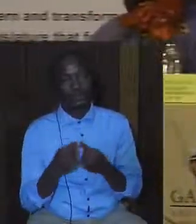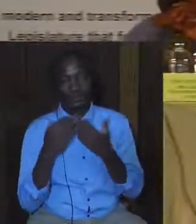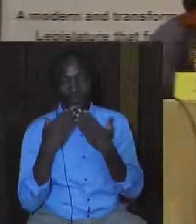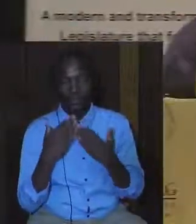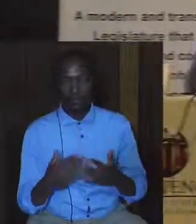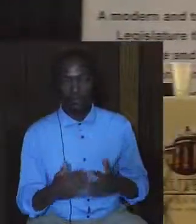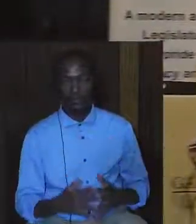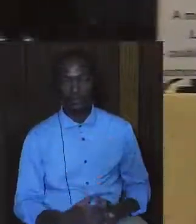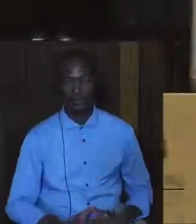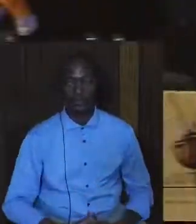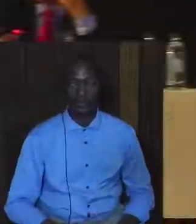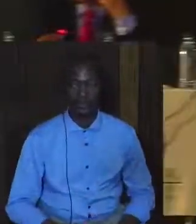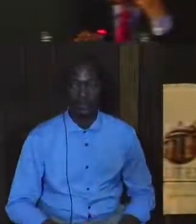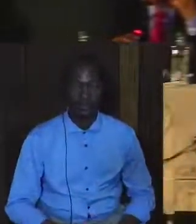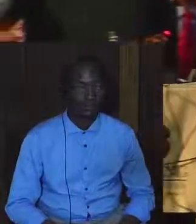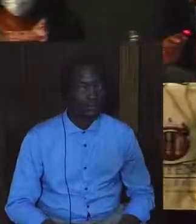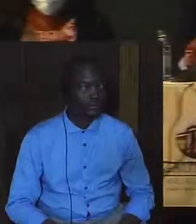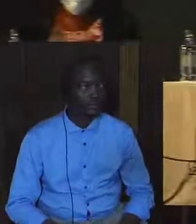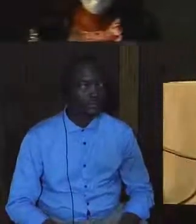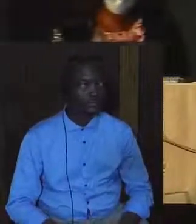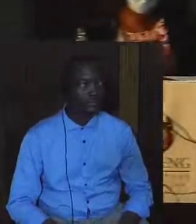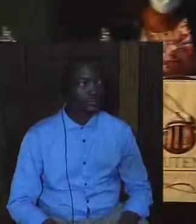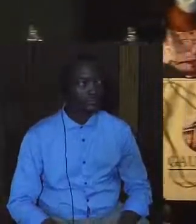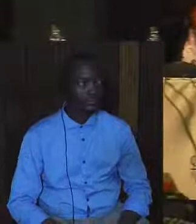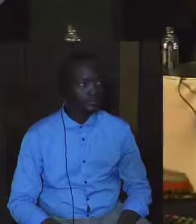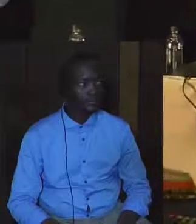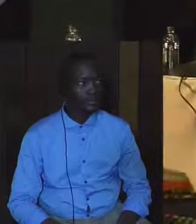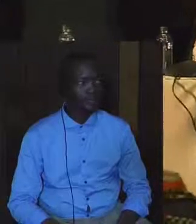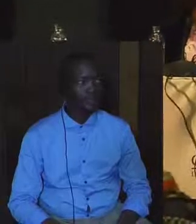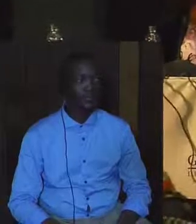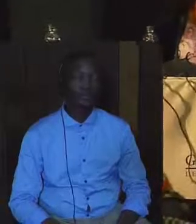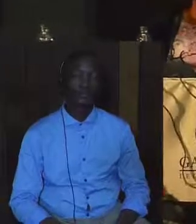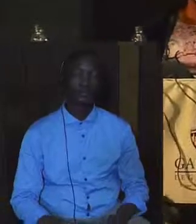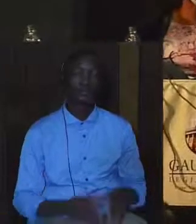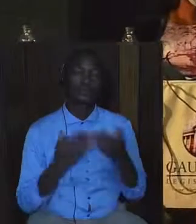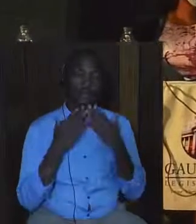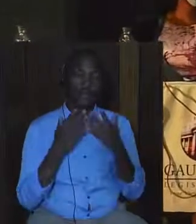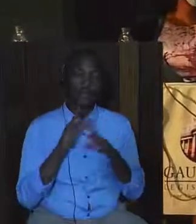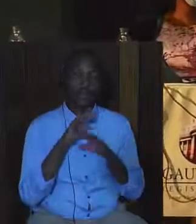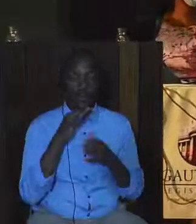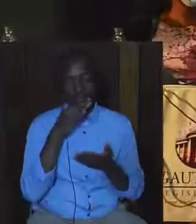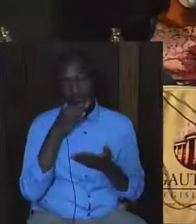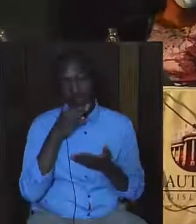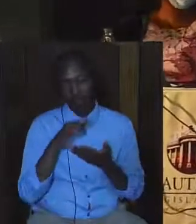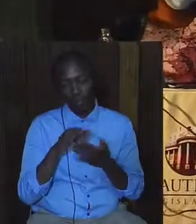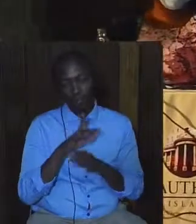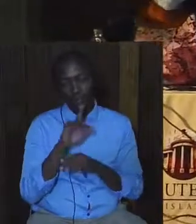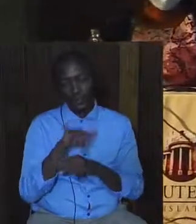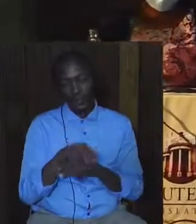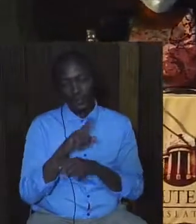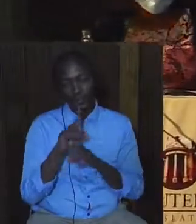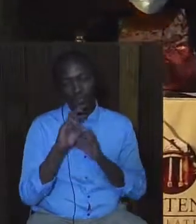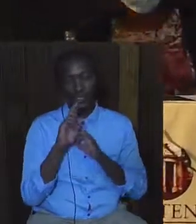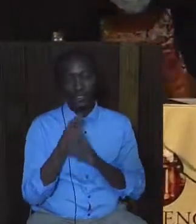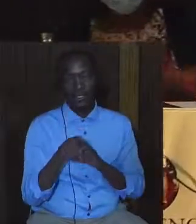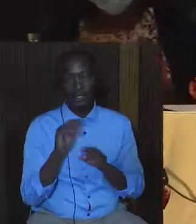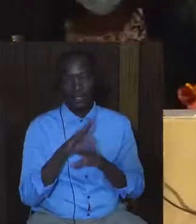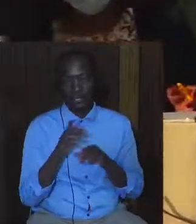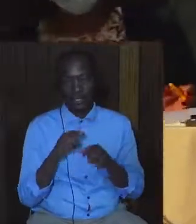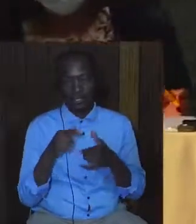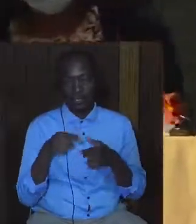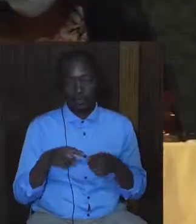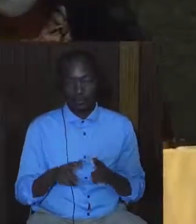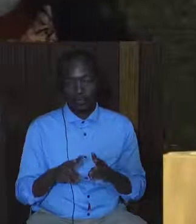you. Chairperson, thank you very much. Chairperson, I would propose that you deal with the responses in the following